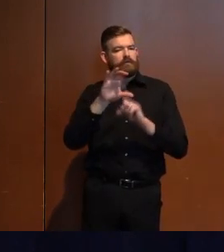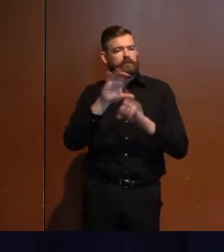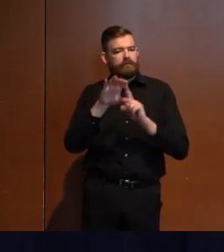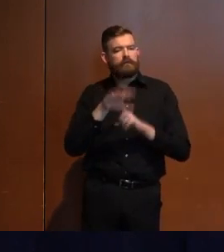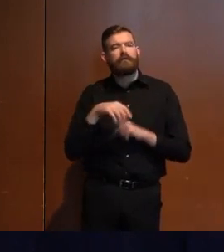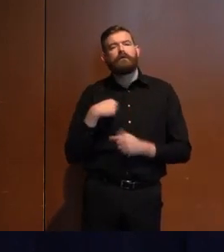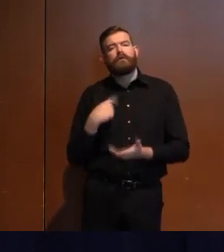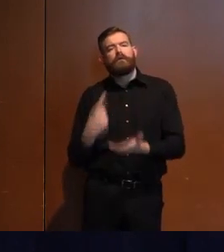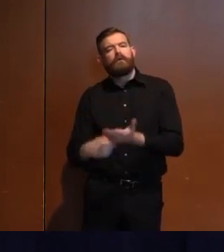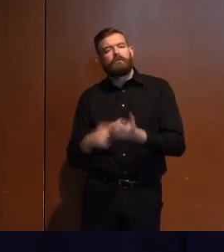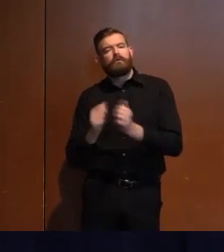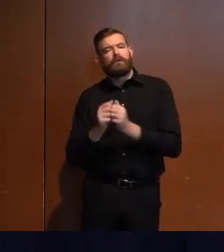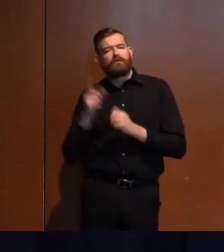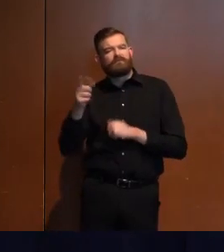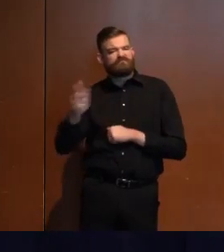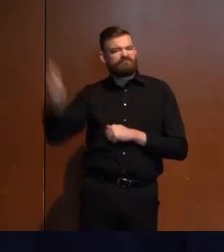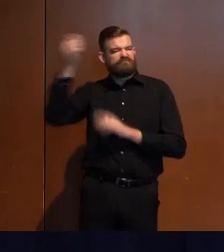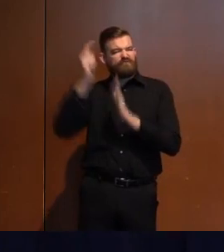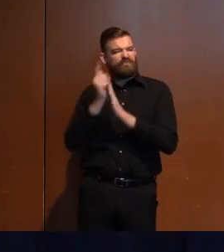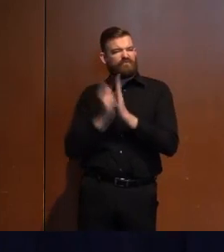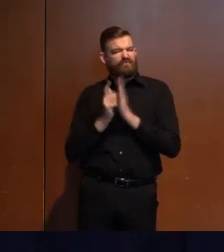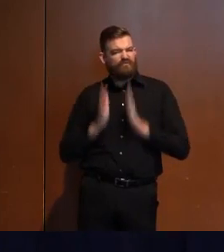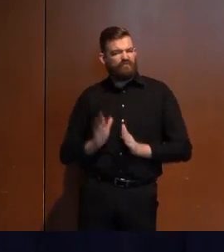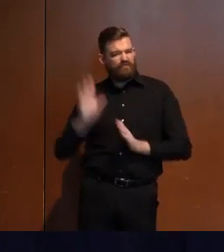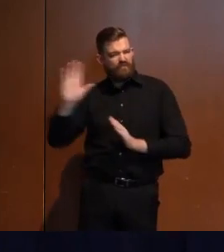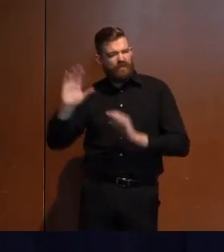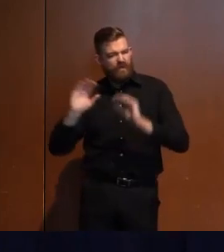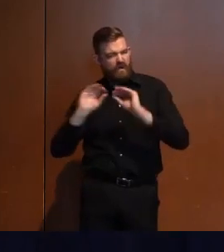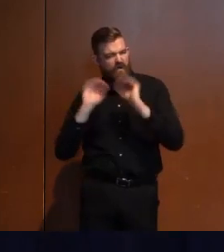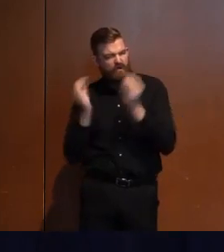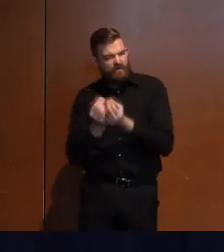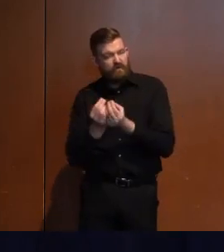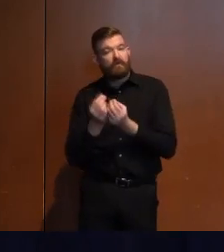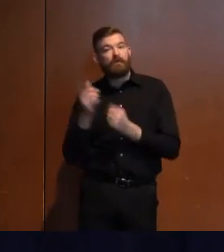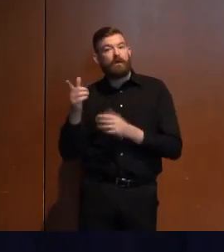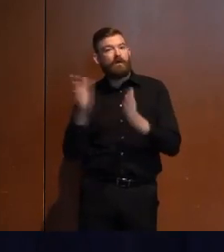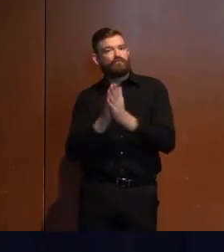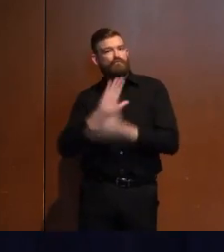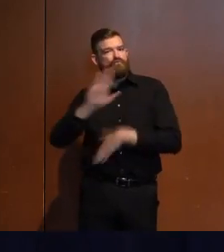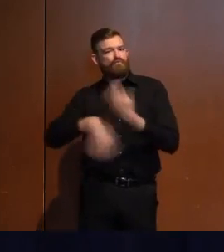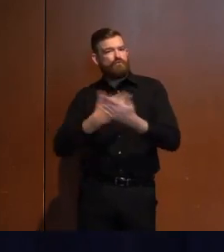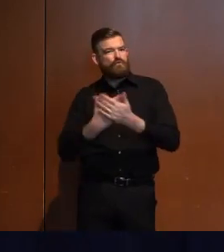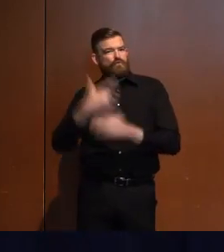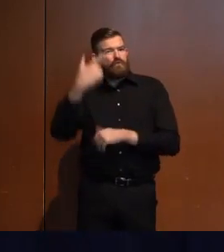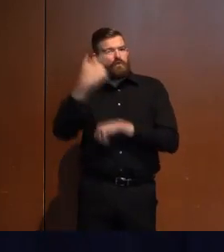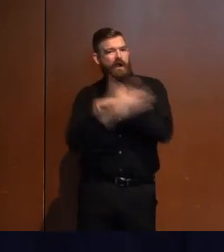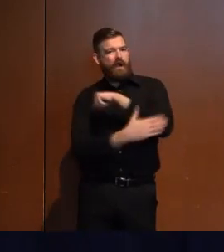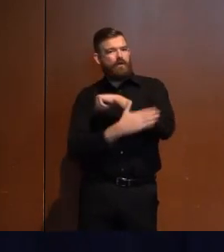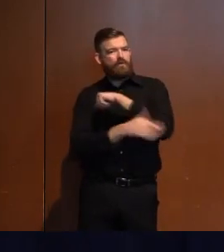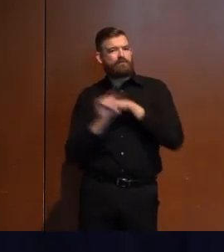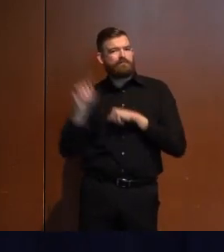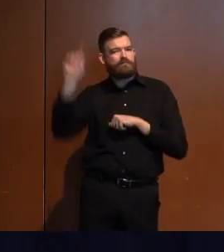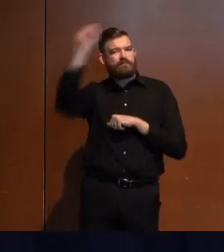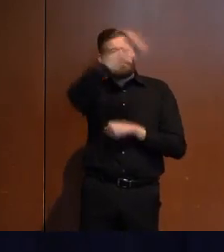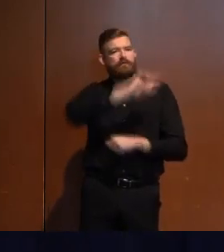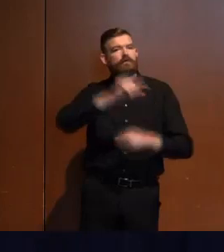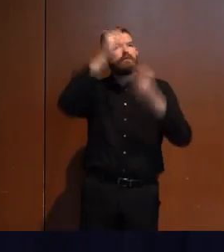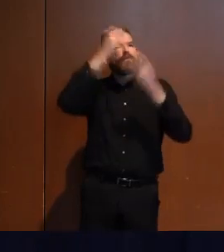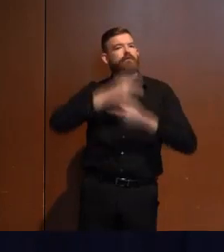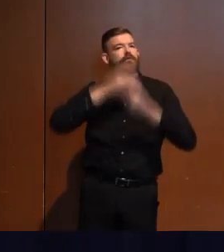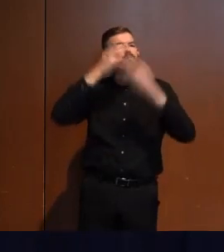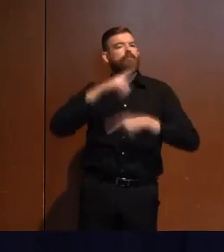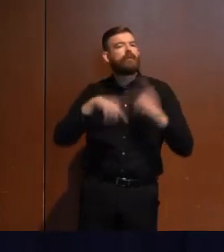their all 21 county prosecutors to report to them. So we just had to work out a few of the details today with regards to that